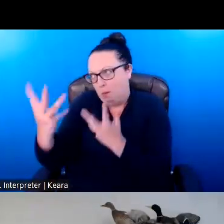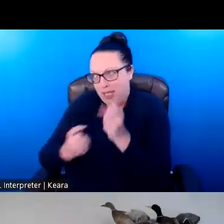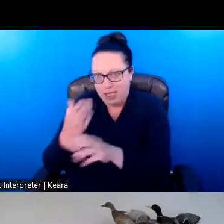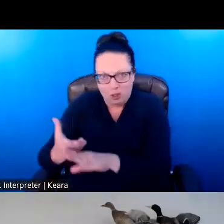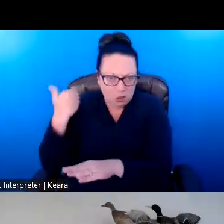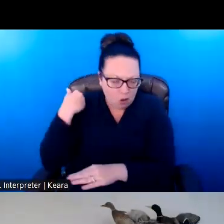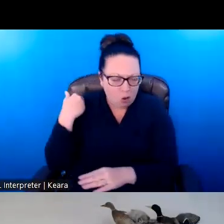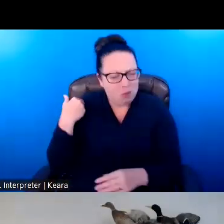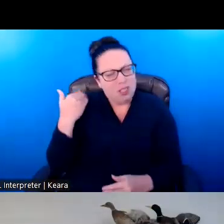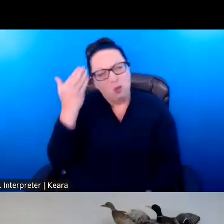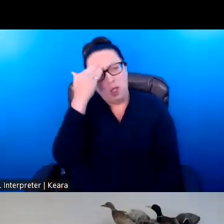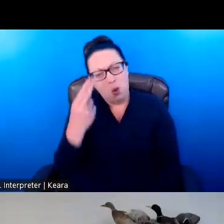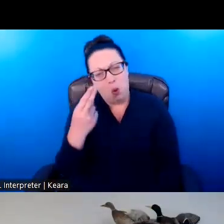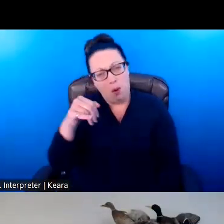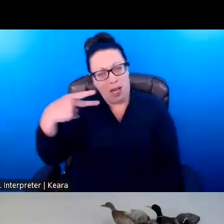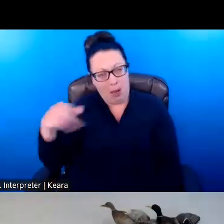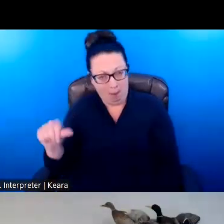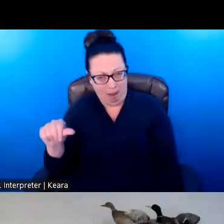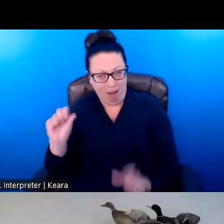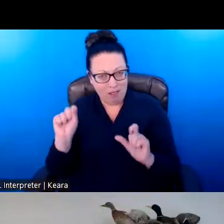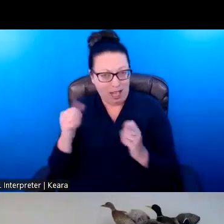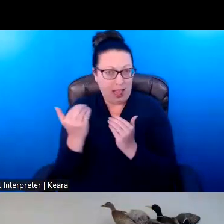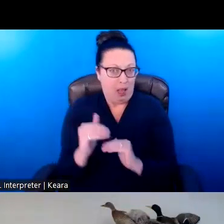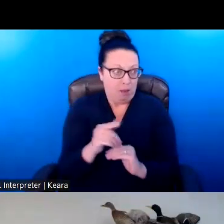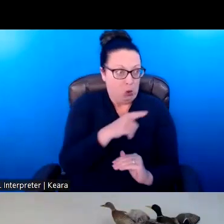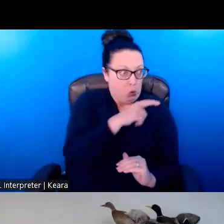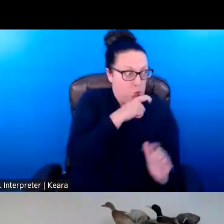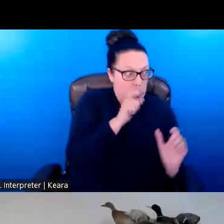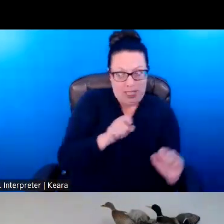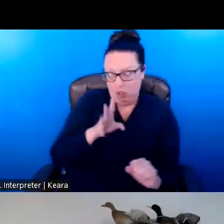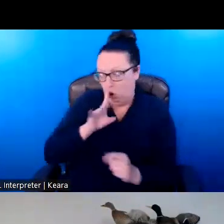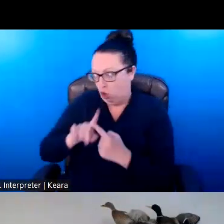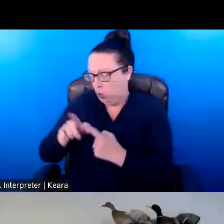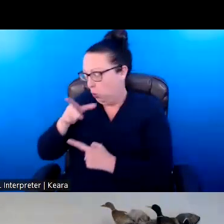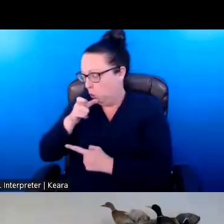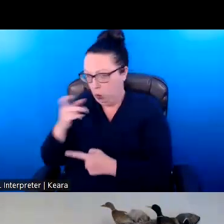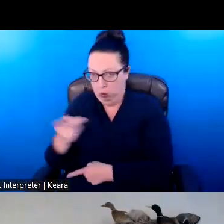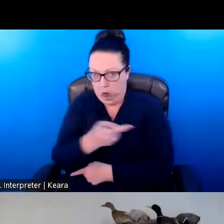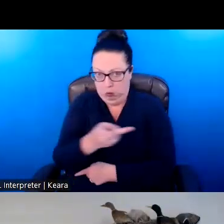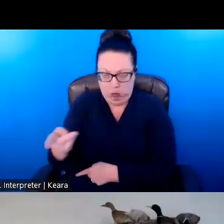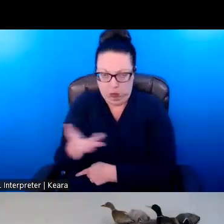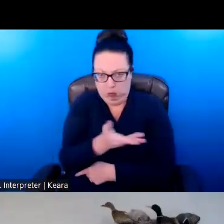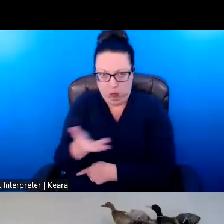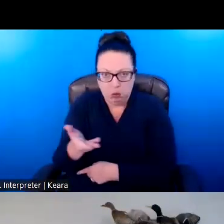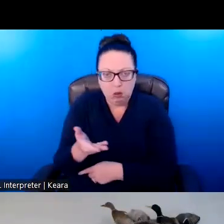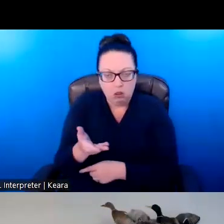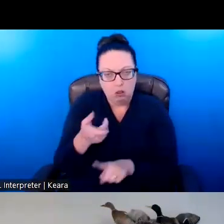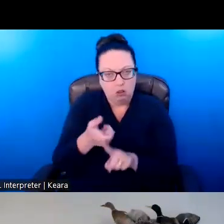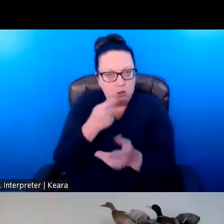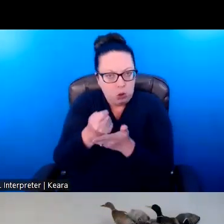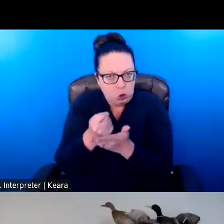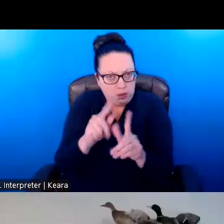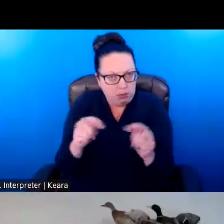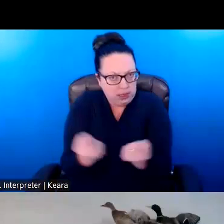of information can limit who can speak to whom, especially from a treatment team